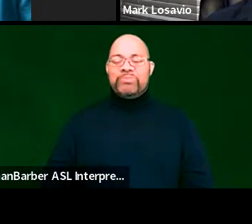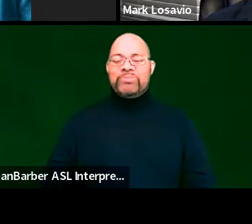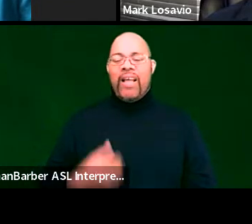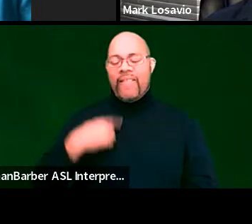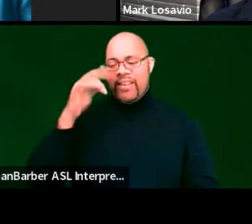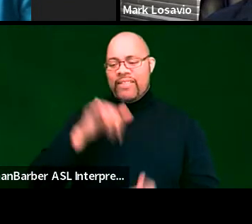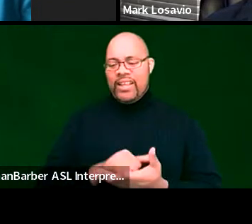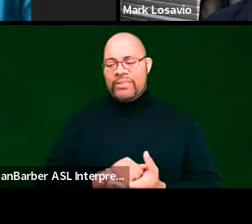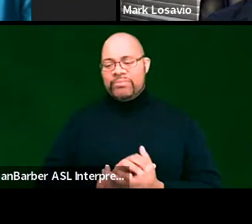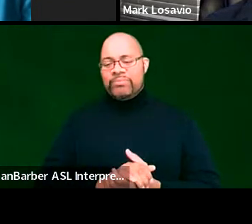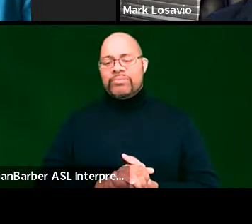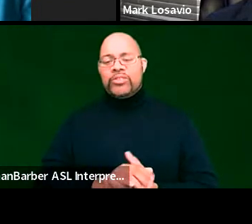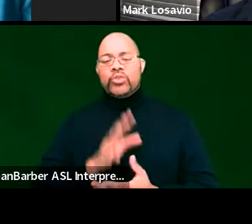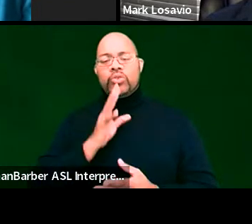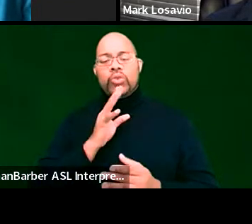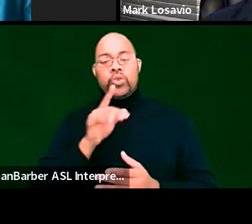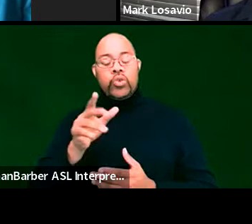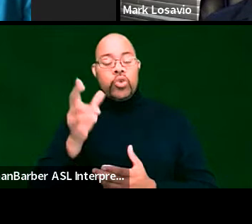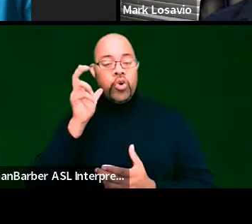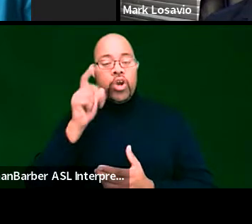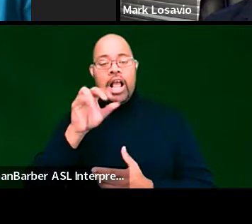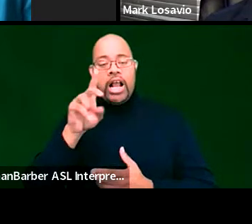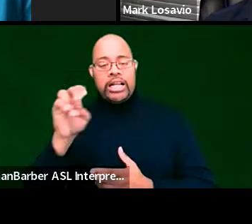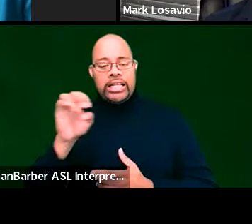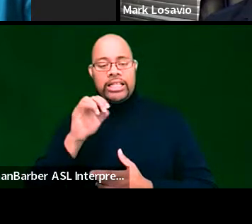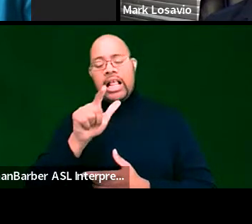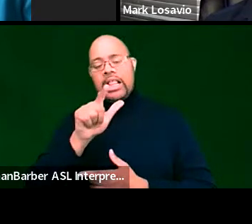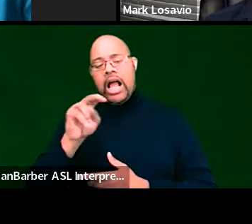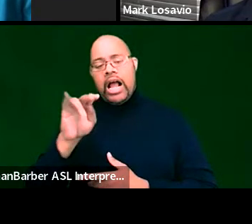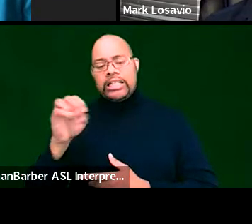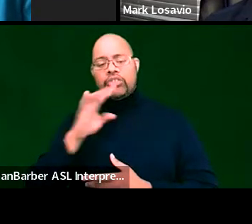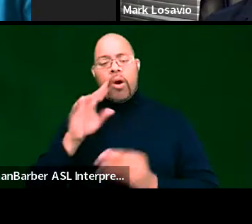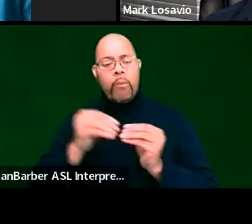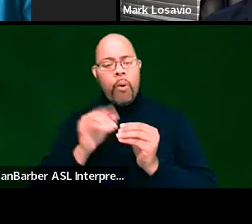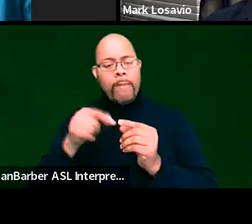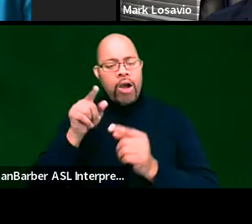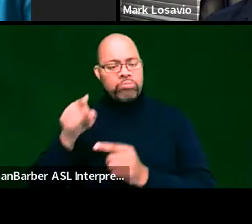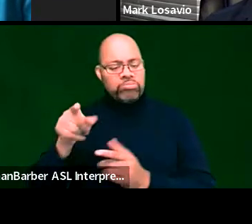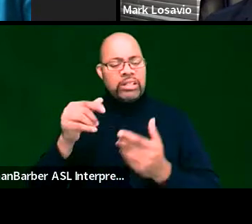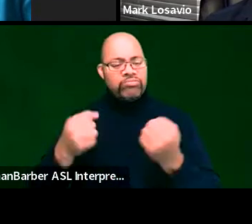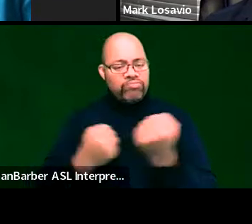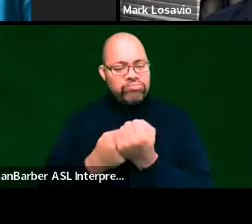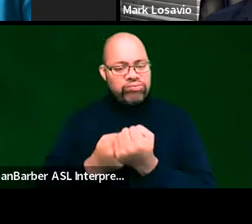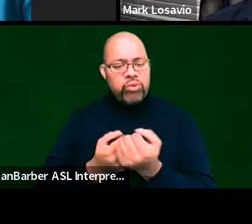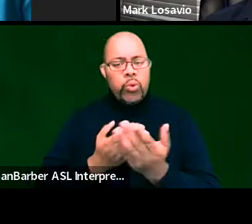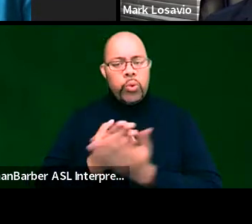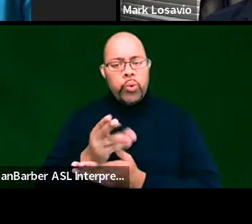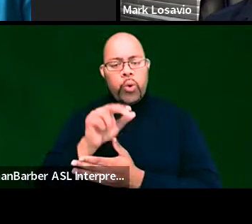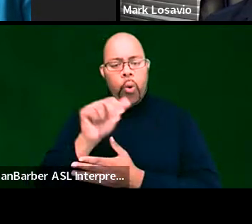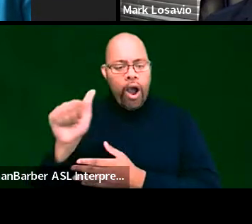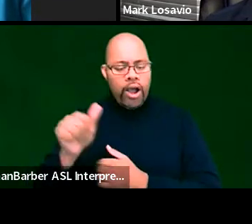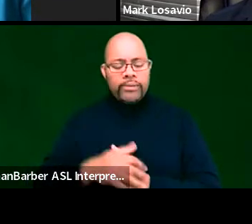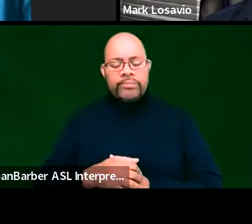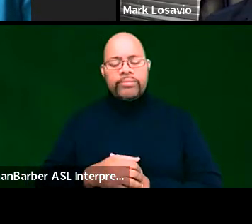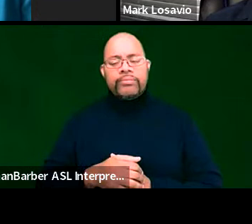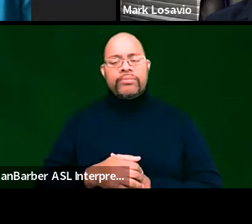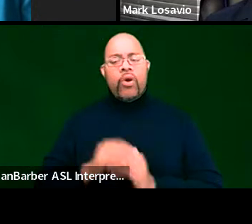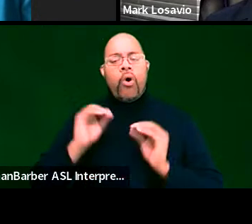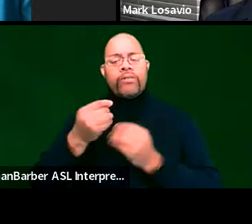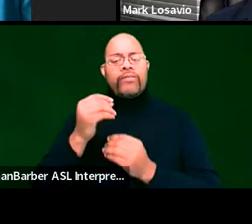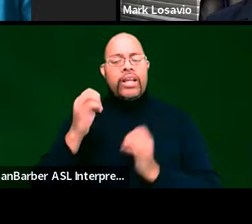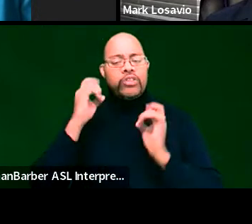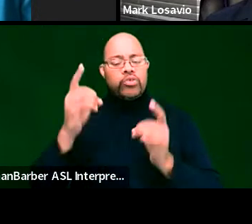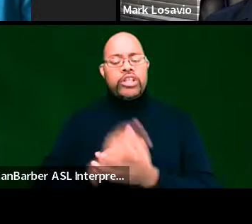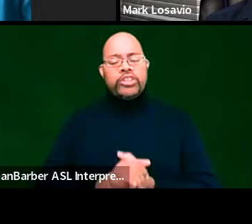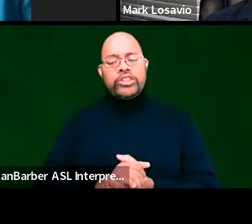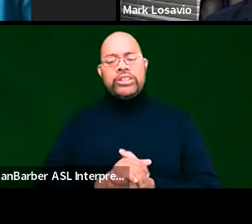think that, you know, in talking up, you heard Lonnie talk a little bit about how he was funded through, you know, through NOAA Office of Education